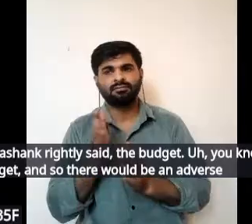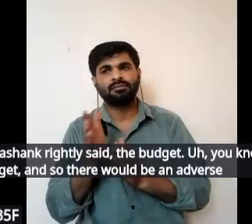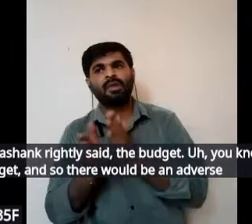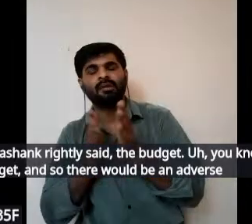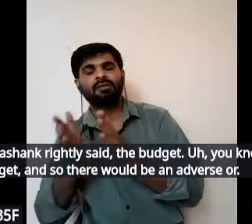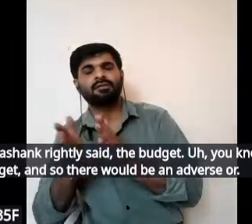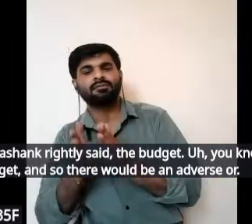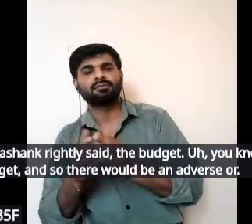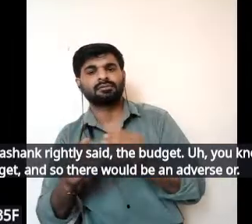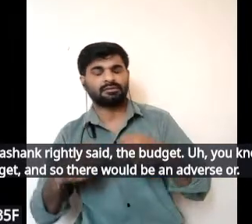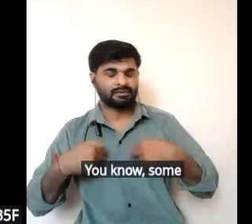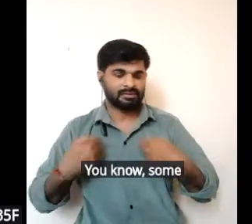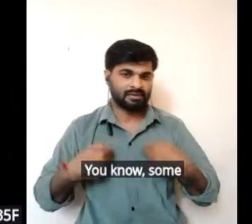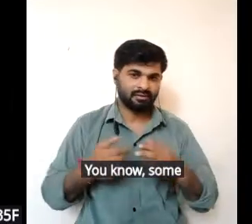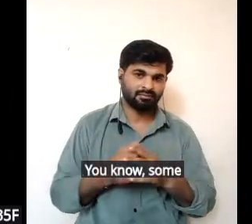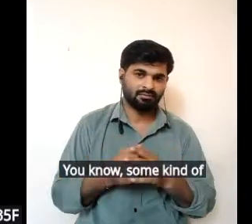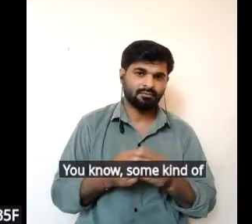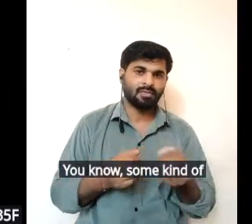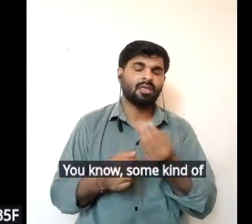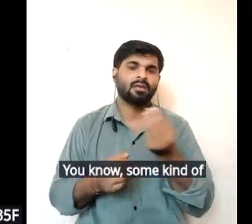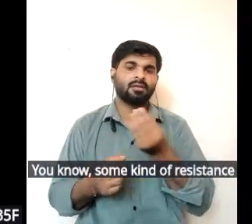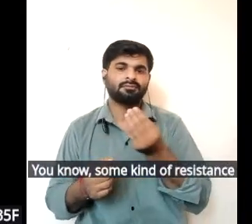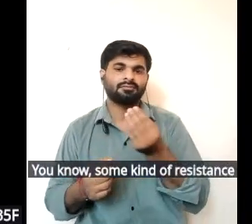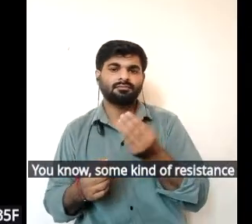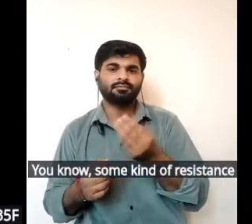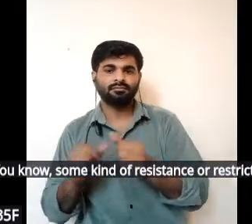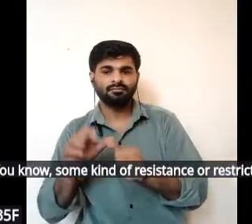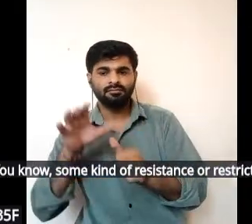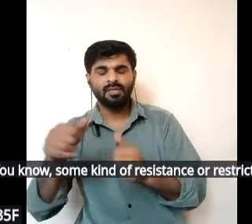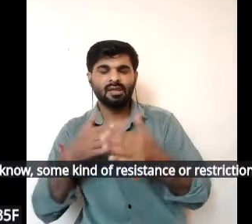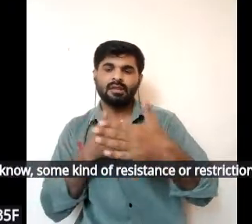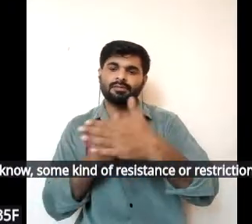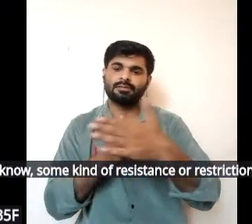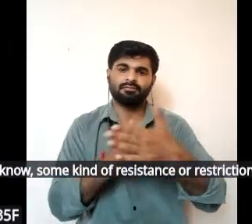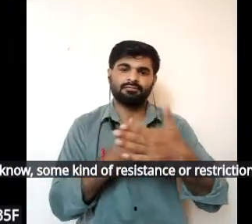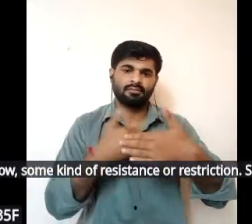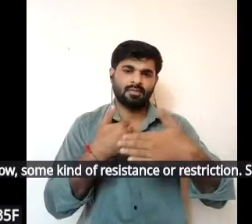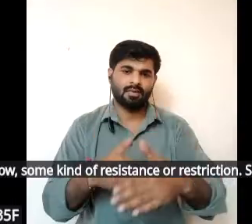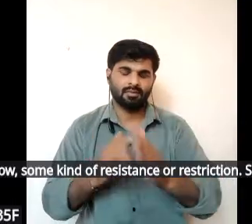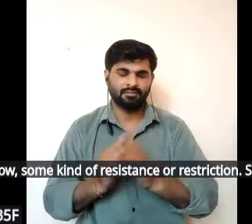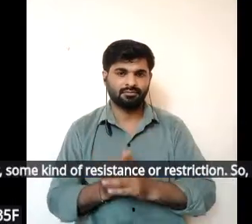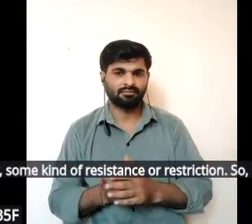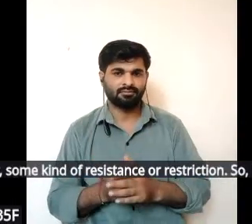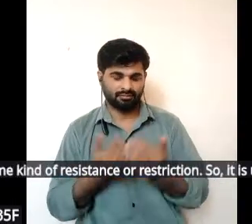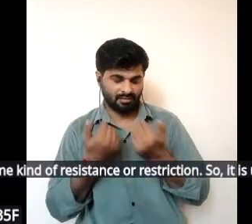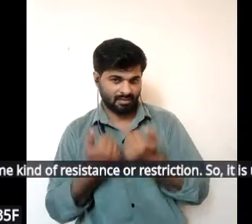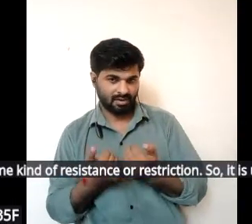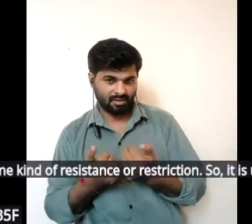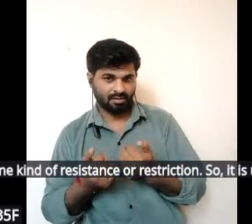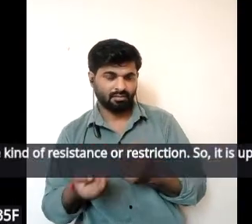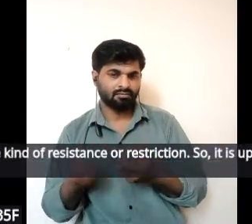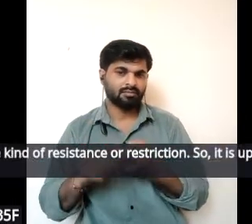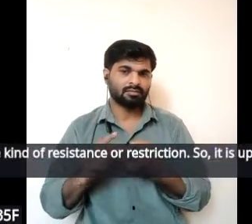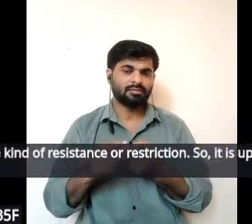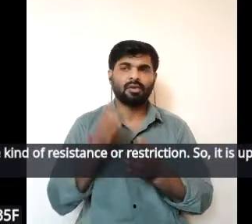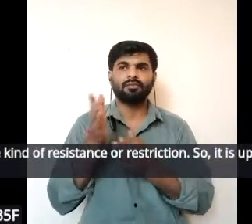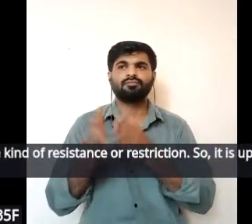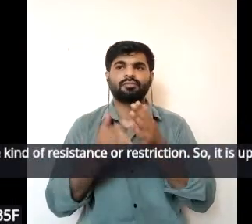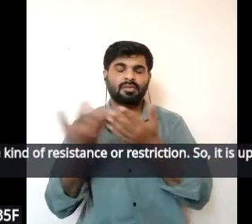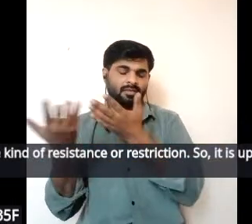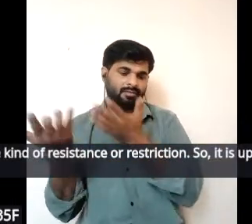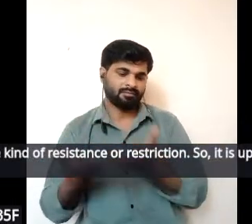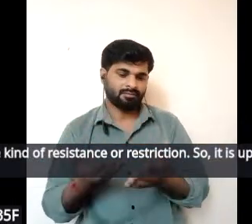or some kind of resistance or restriction. So it is up to us how we are going to come together